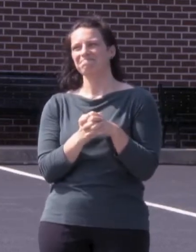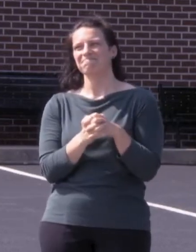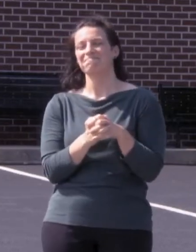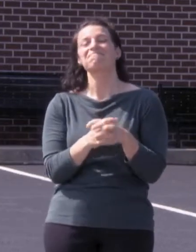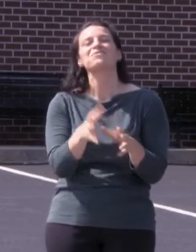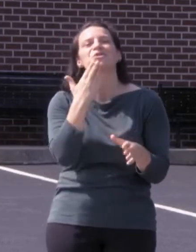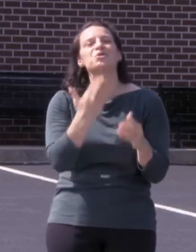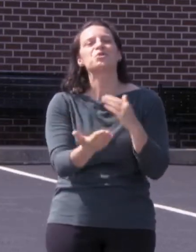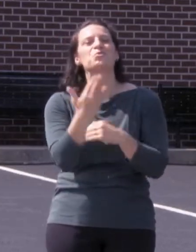Good morning, everyone.